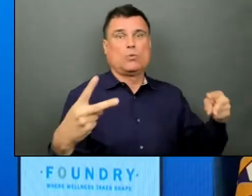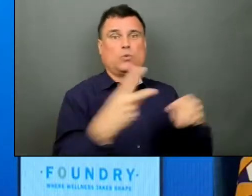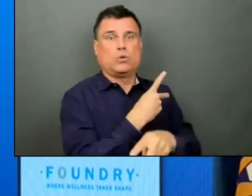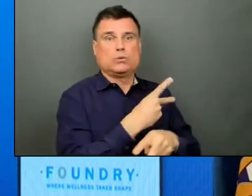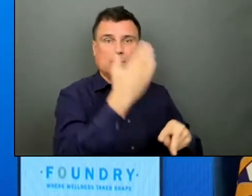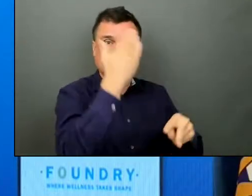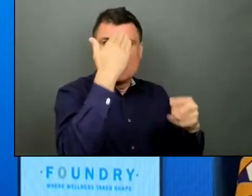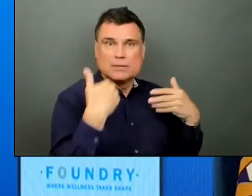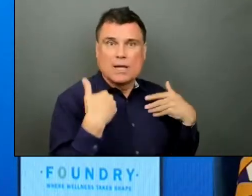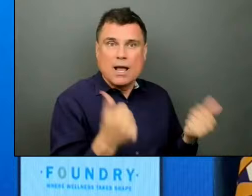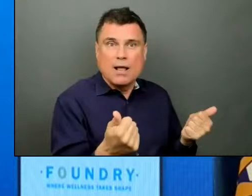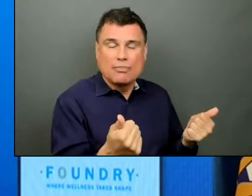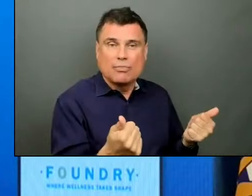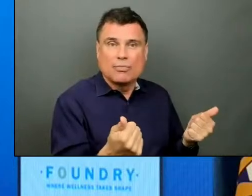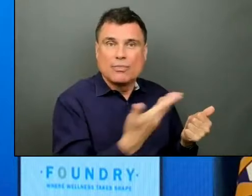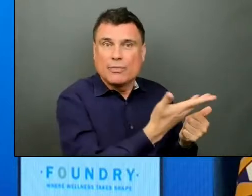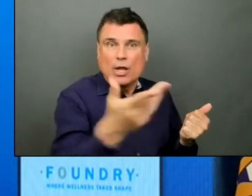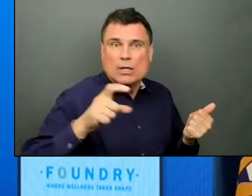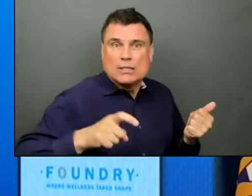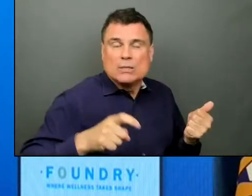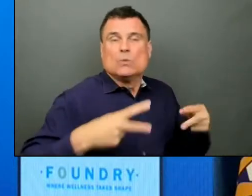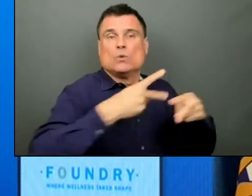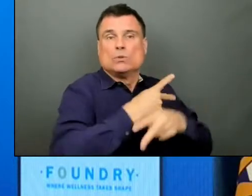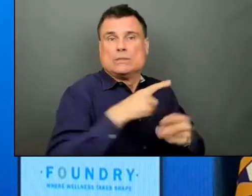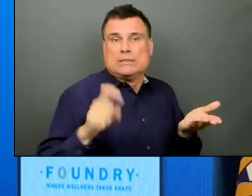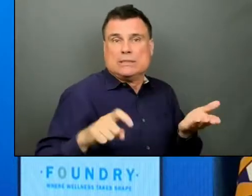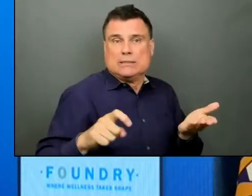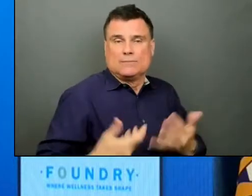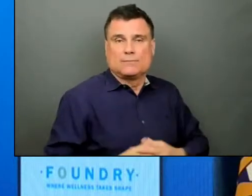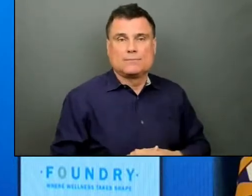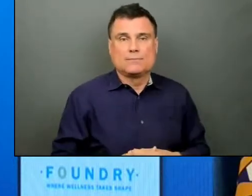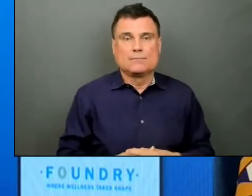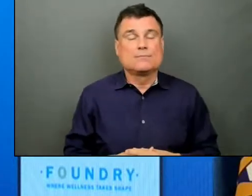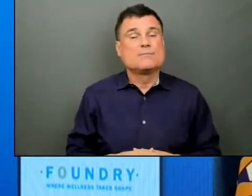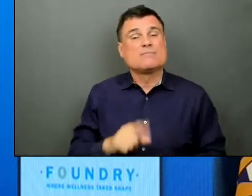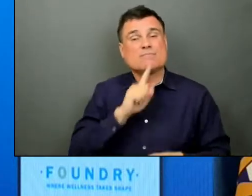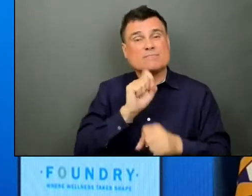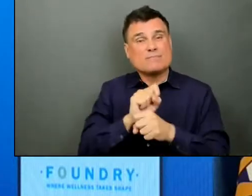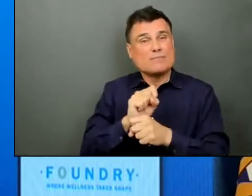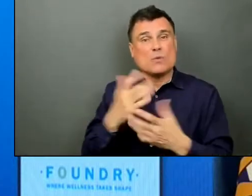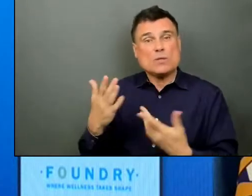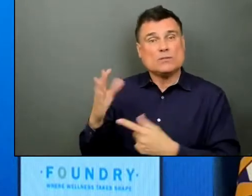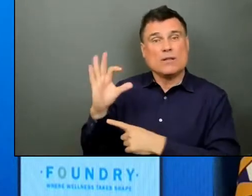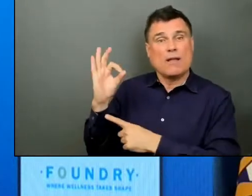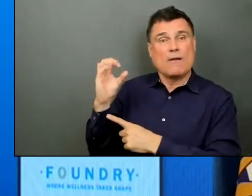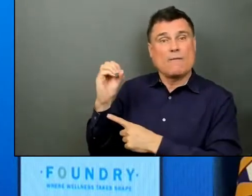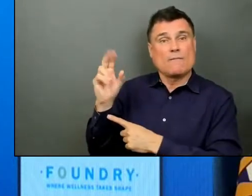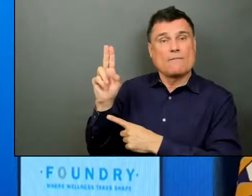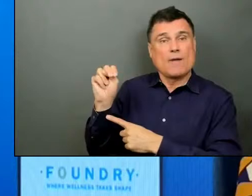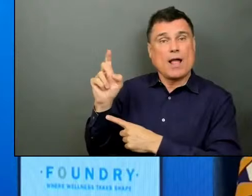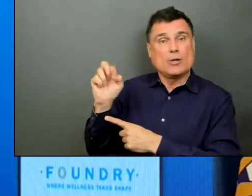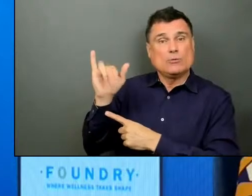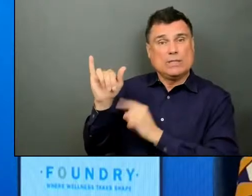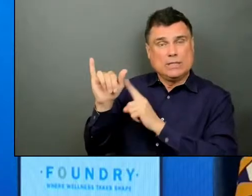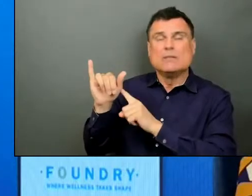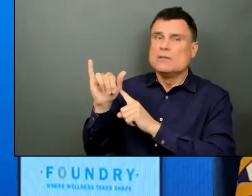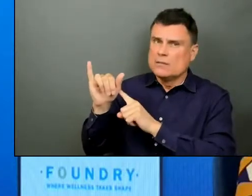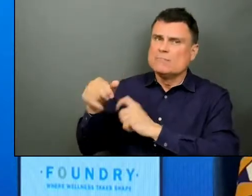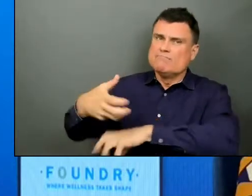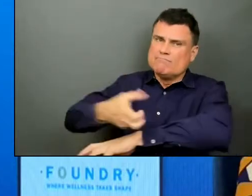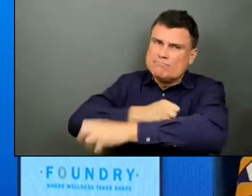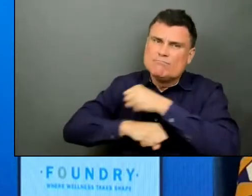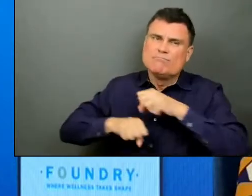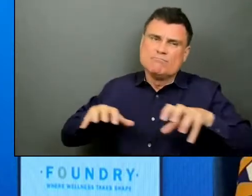health supports for youth just weeks after the pandemic was declared more than a year ago. And today is a testament to